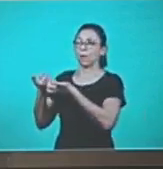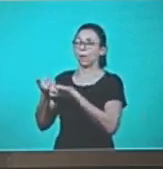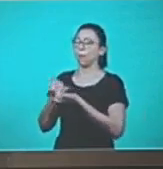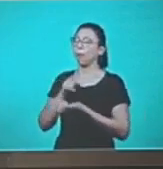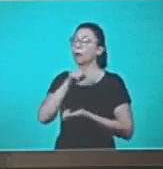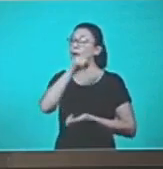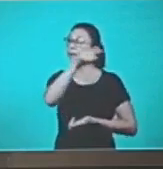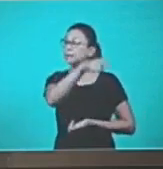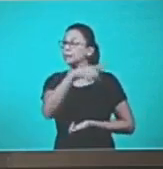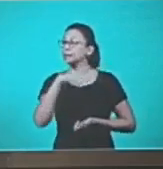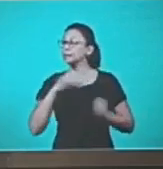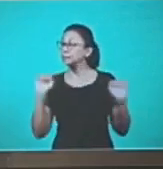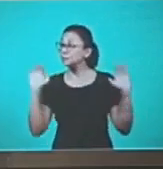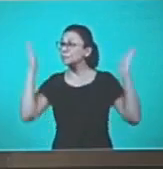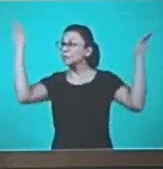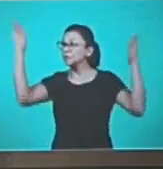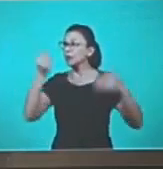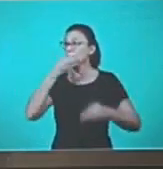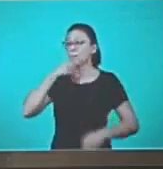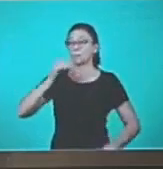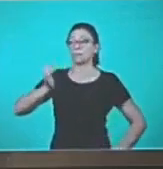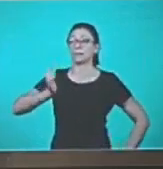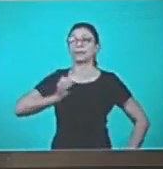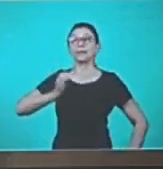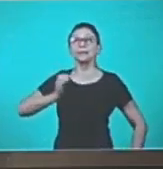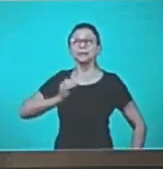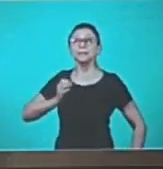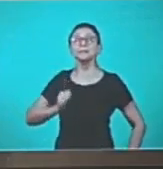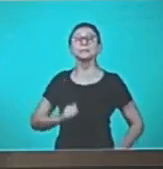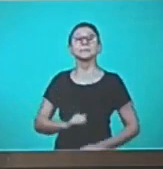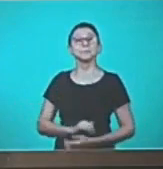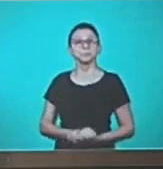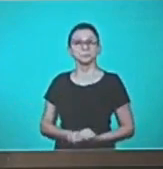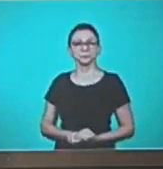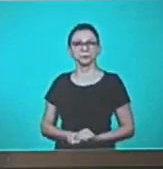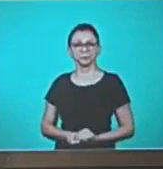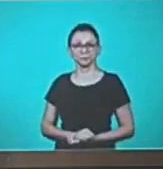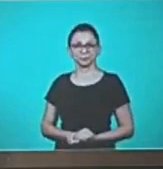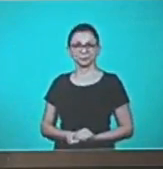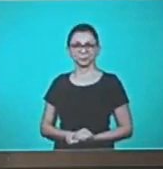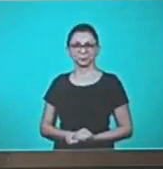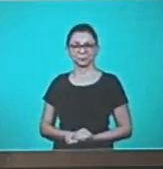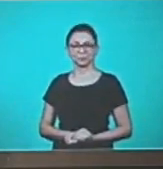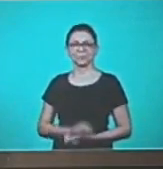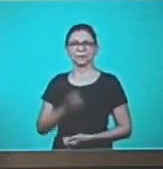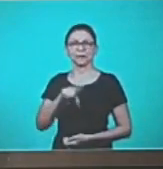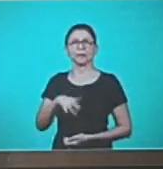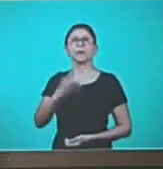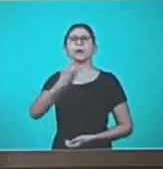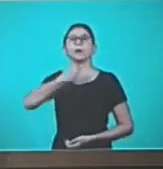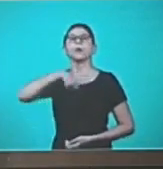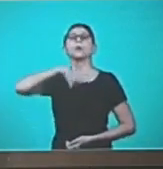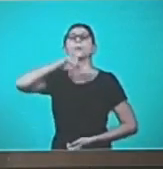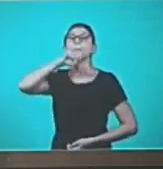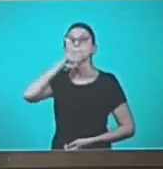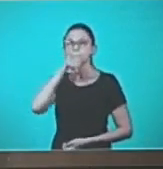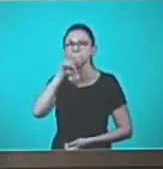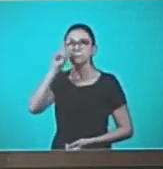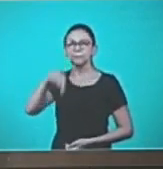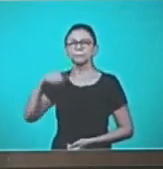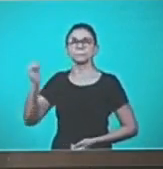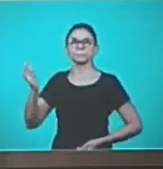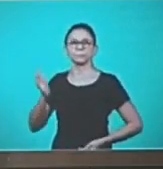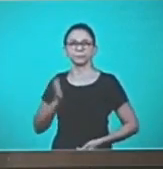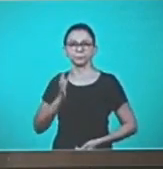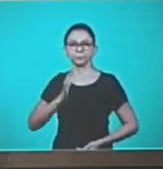there is going to be a feast, and the man who is going to is offering the feast is rich. So the Father, the